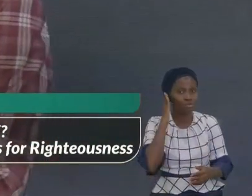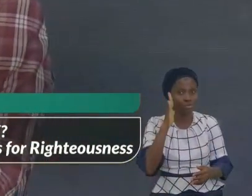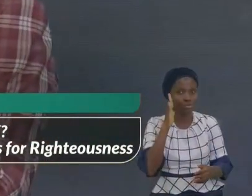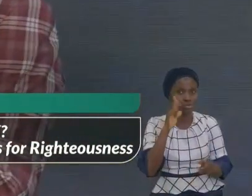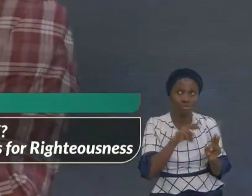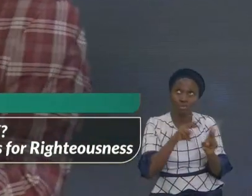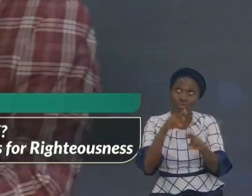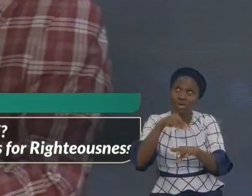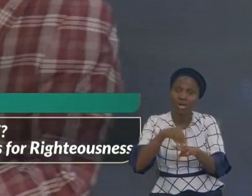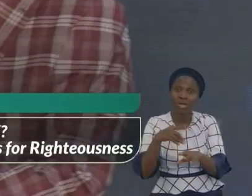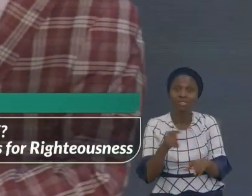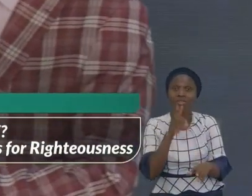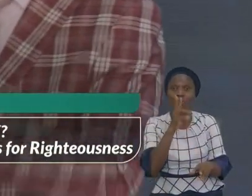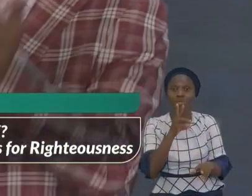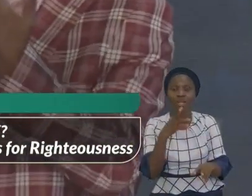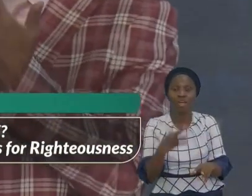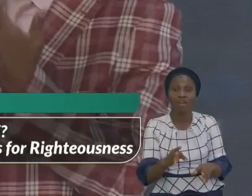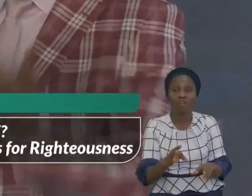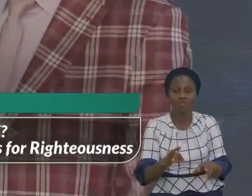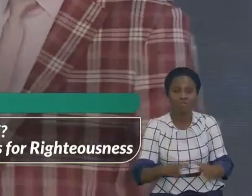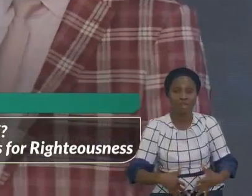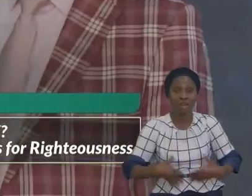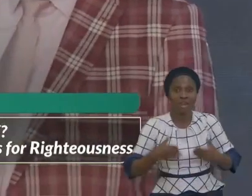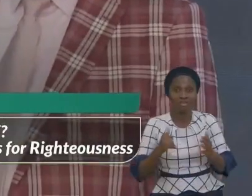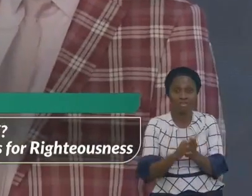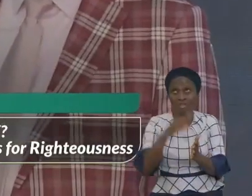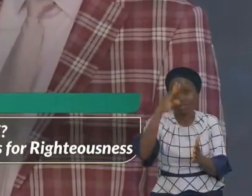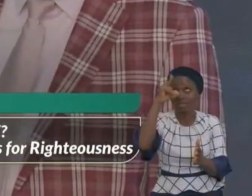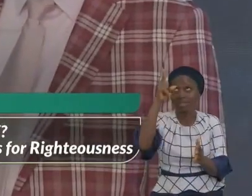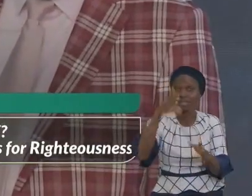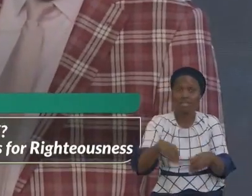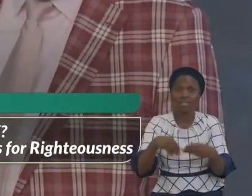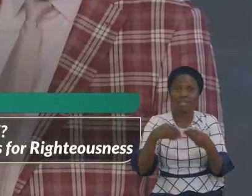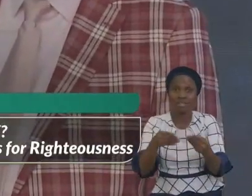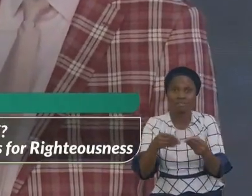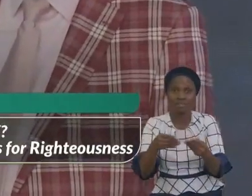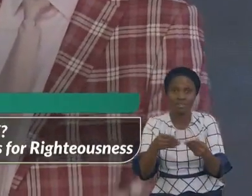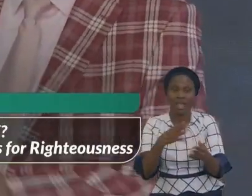and look at the willingness for righteousness that he wants us to also